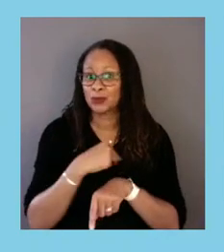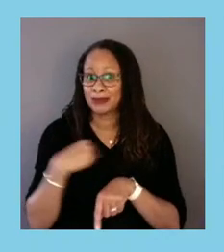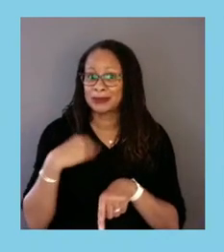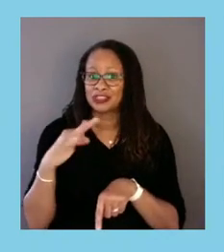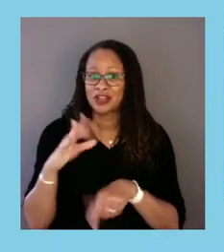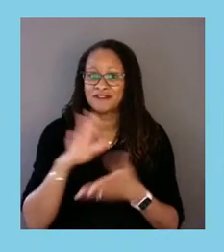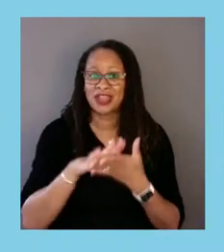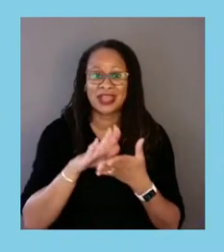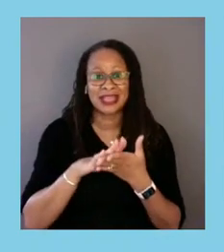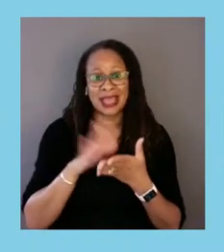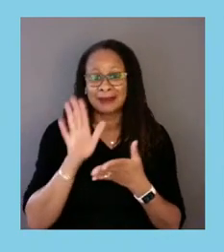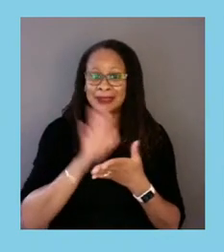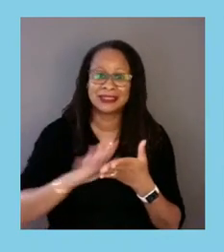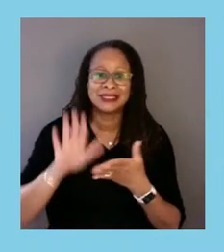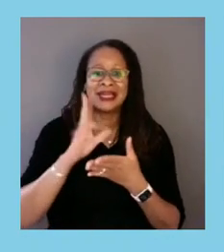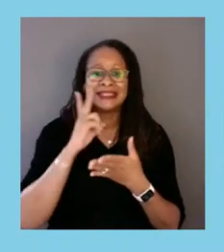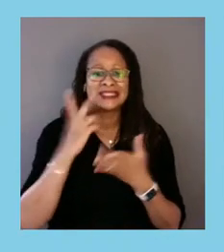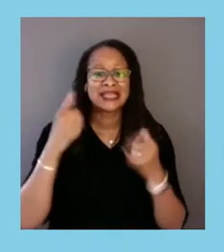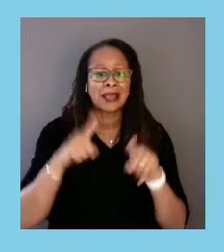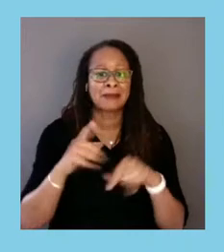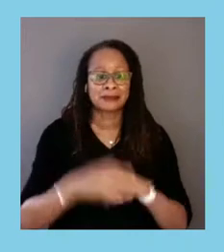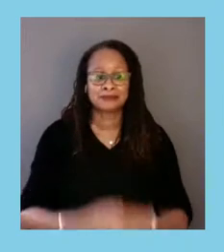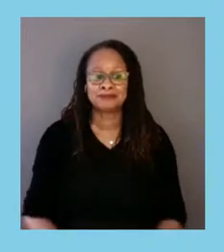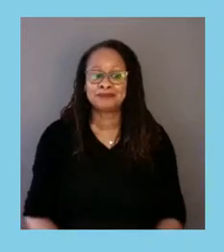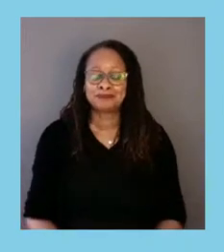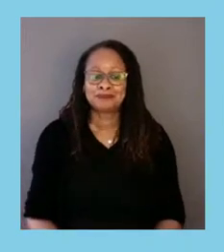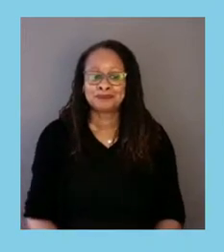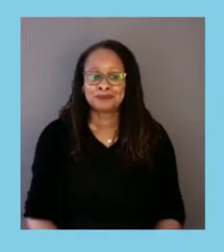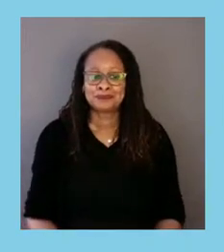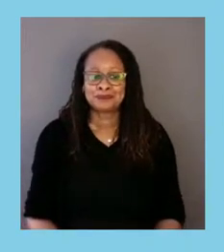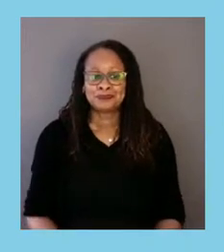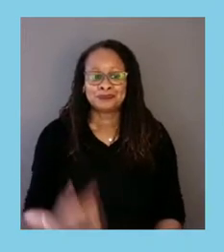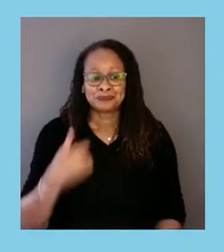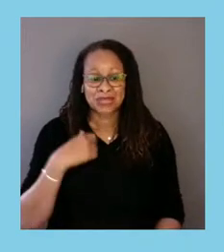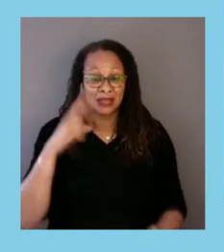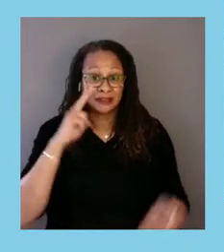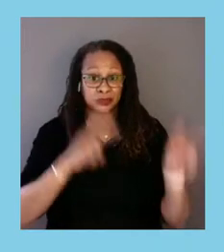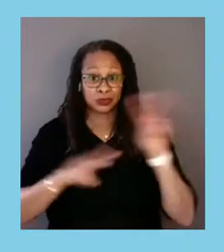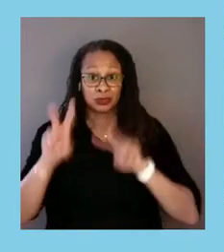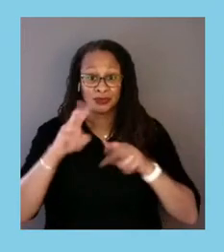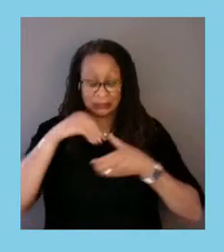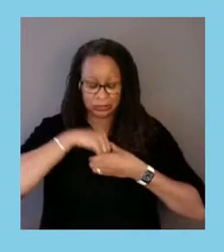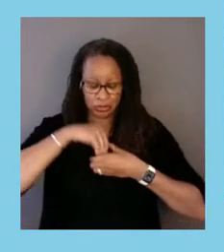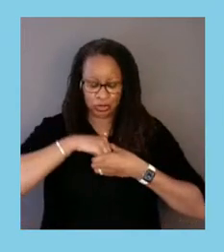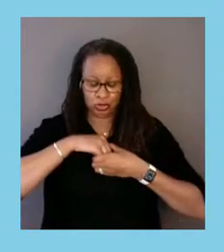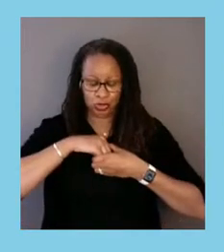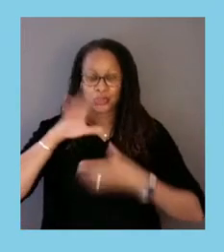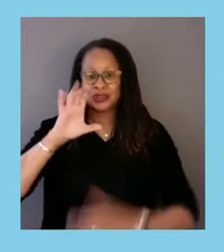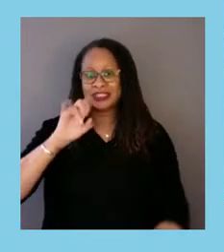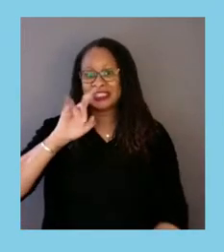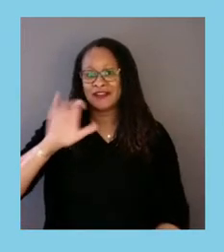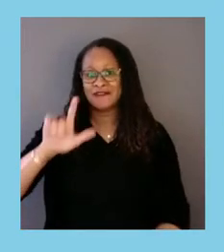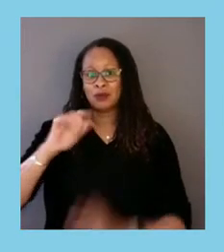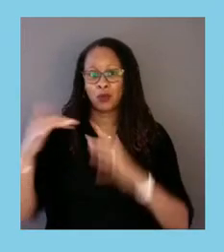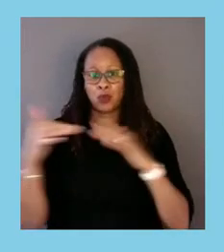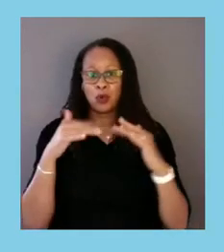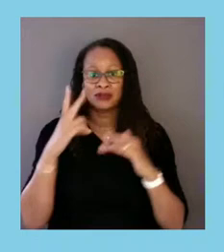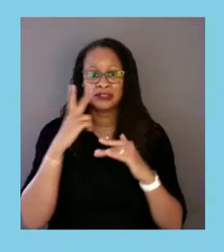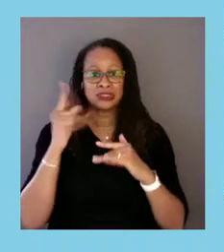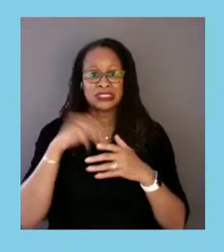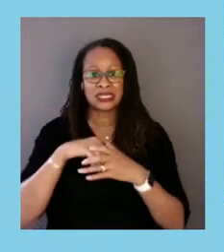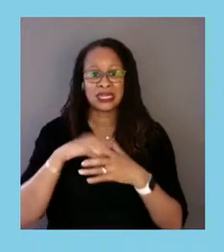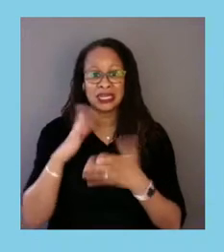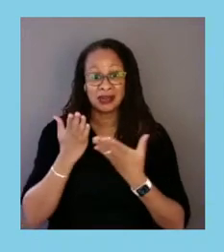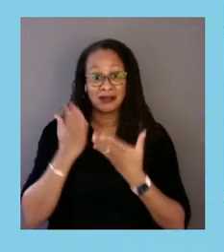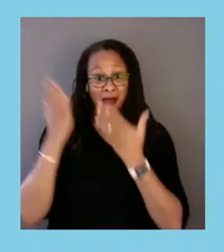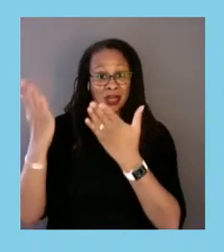this happen. I've observed this kind of like internal civil war. I think you've seen it in the nominations as